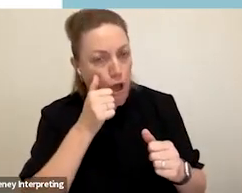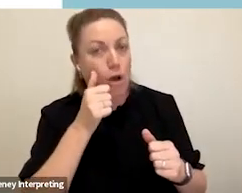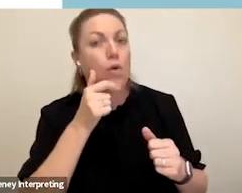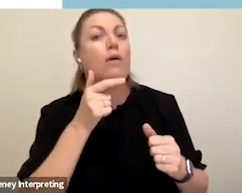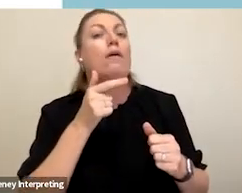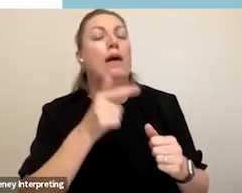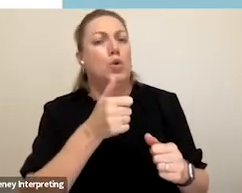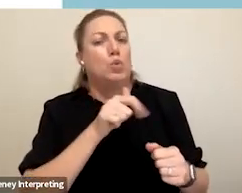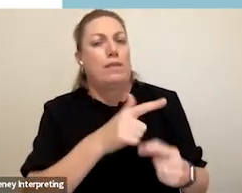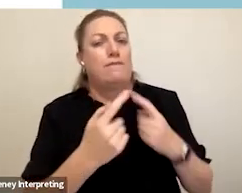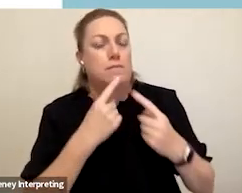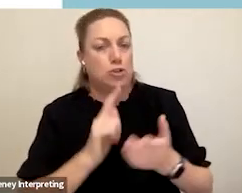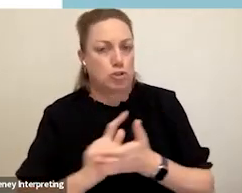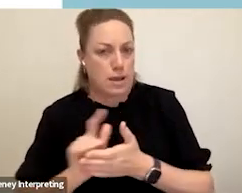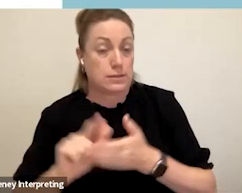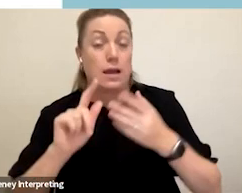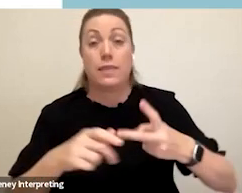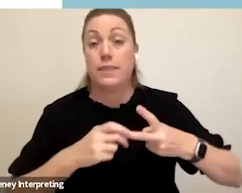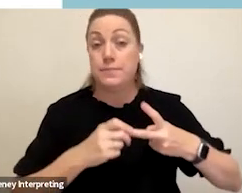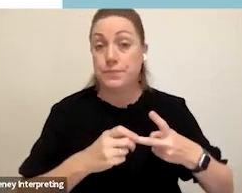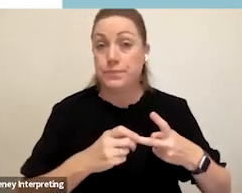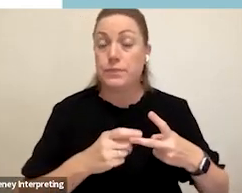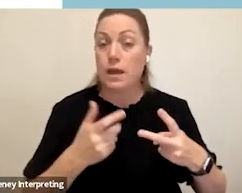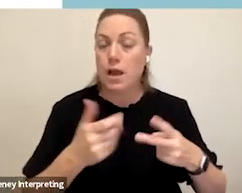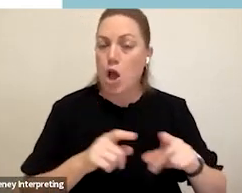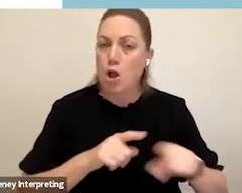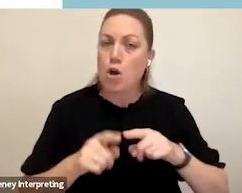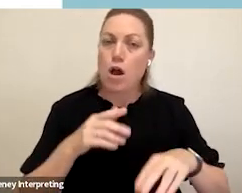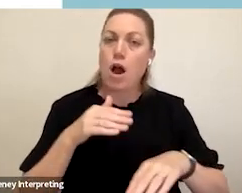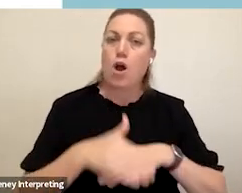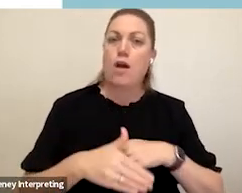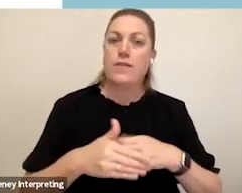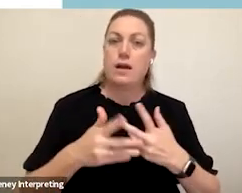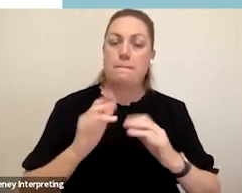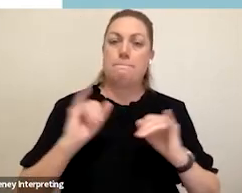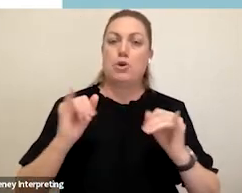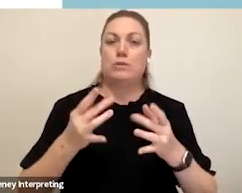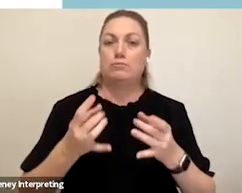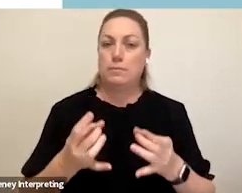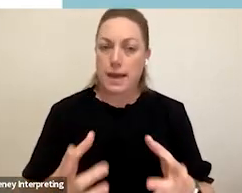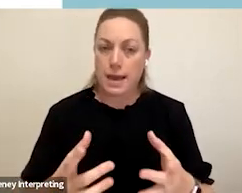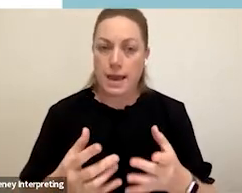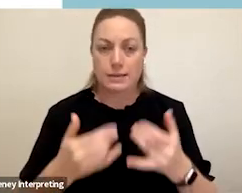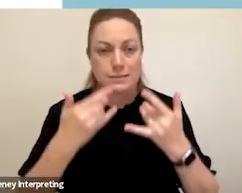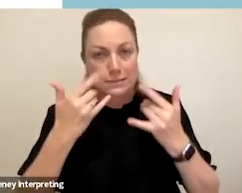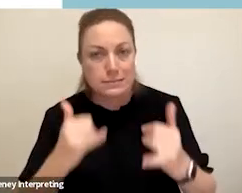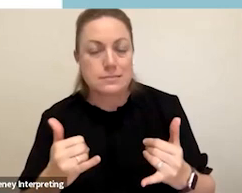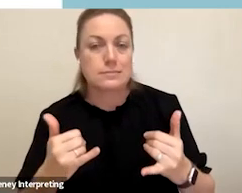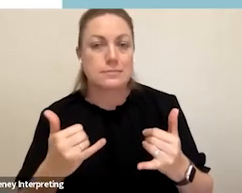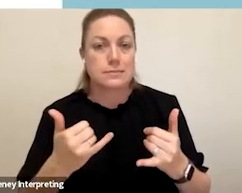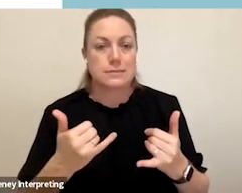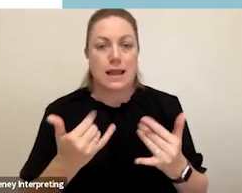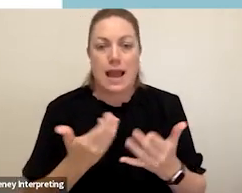information later on as well. In the next step, we learn more about our emergency preparedness. We assess how prepared we are in the present